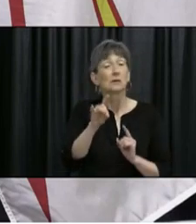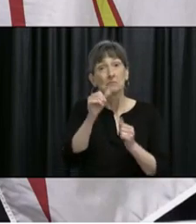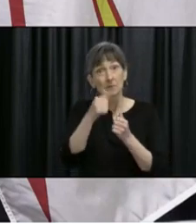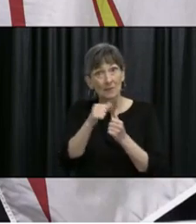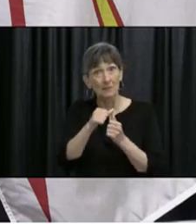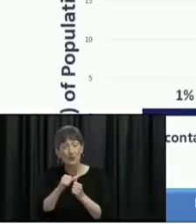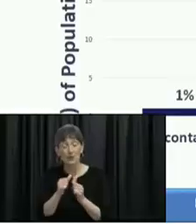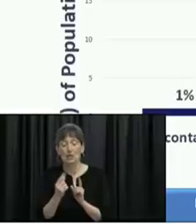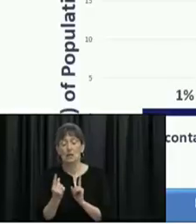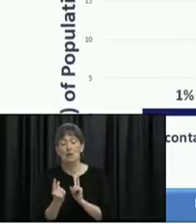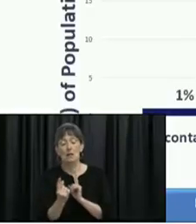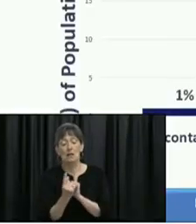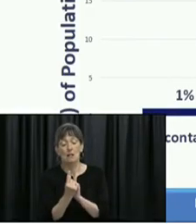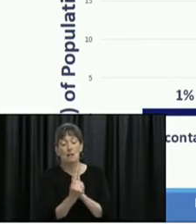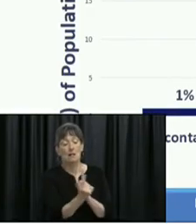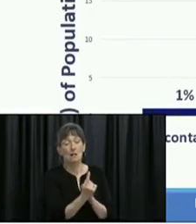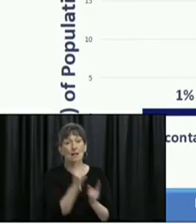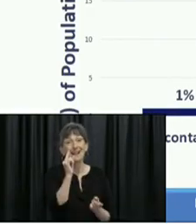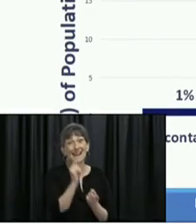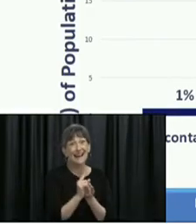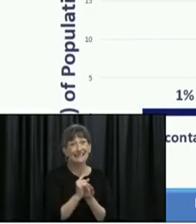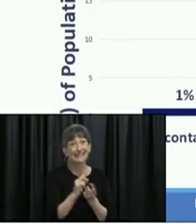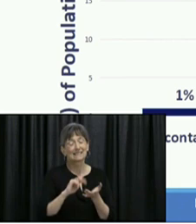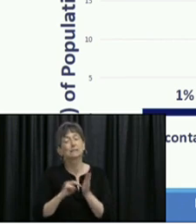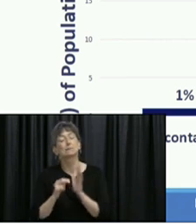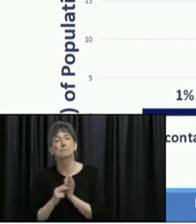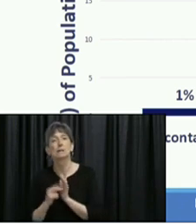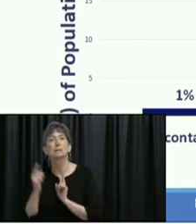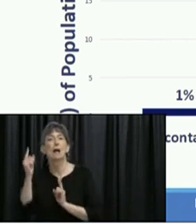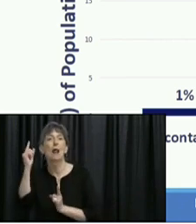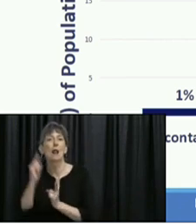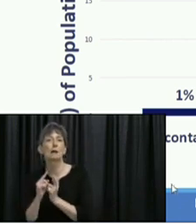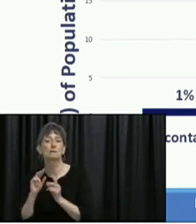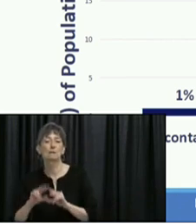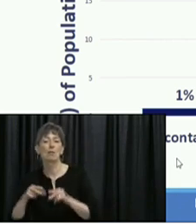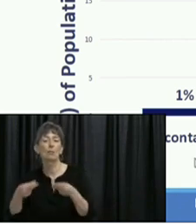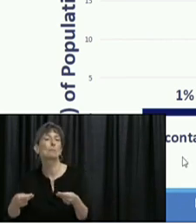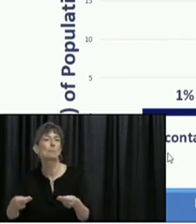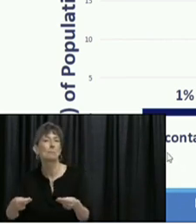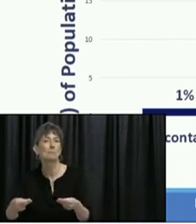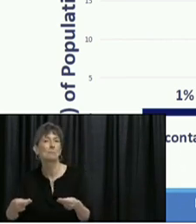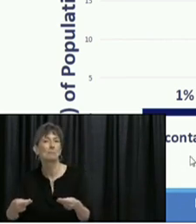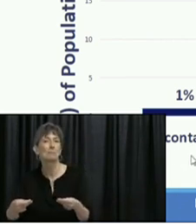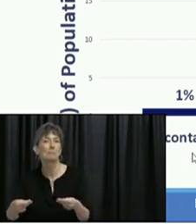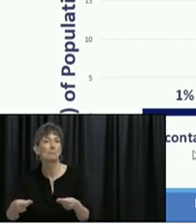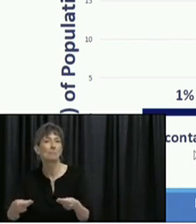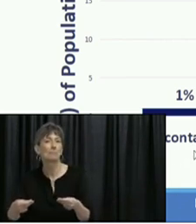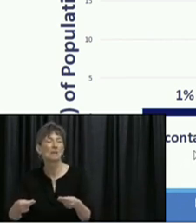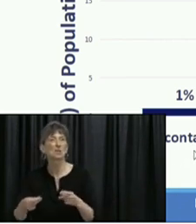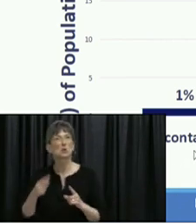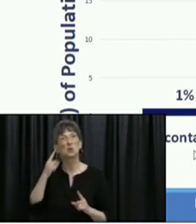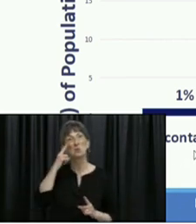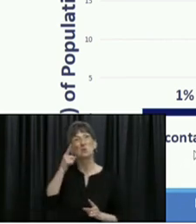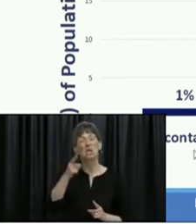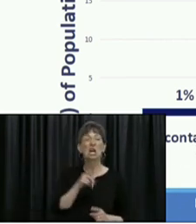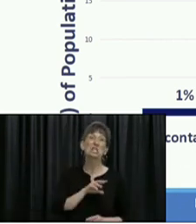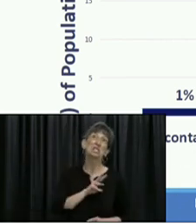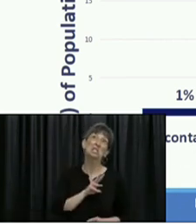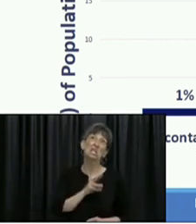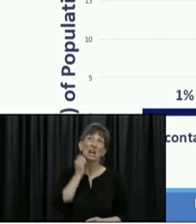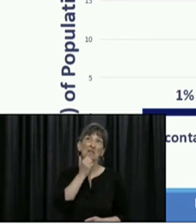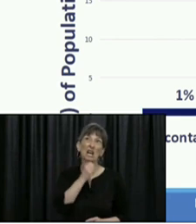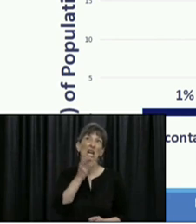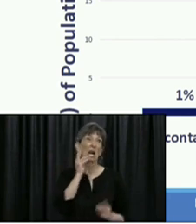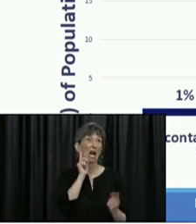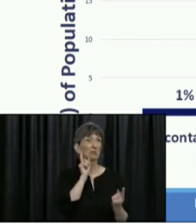contacts that you have, the less it's going to be in the population. So, you might not think there's that much of a difference between six contacts per day,